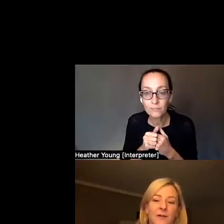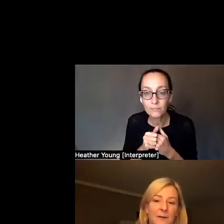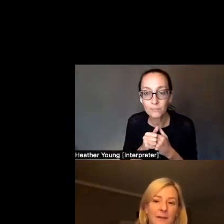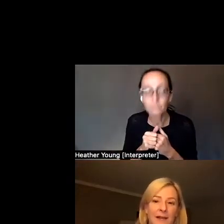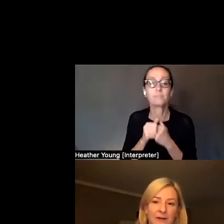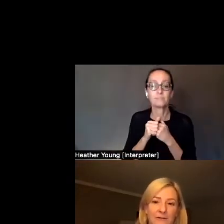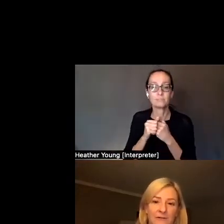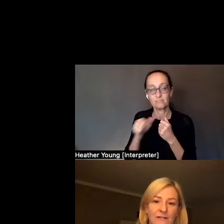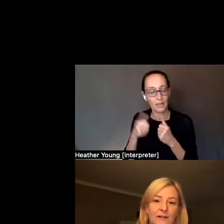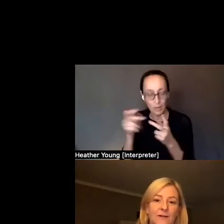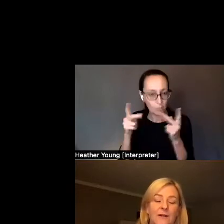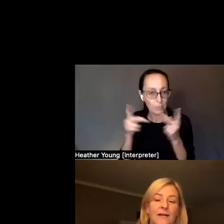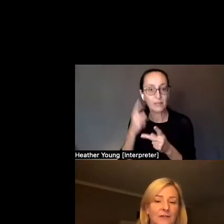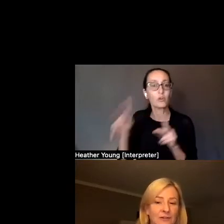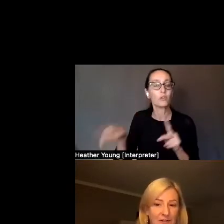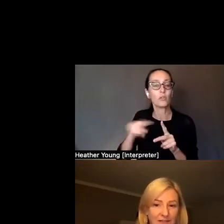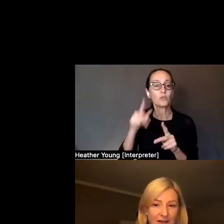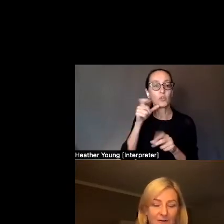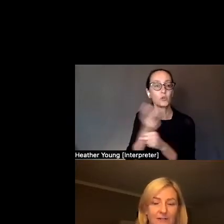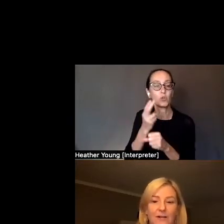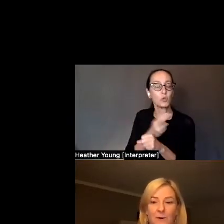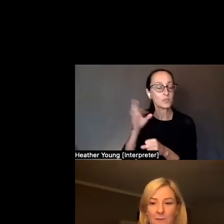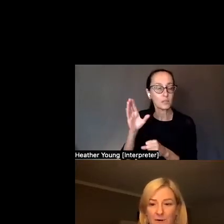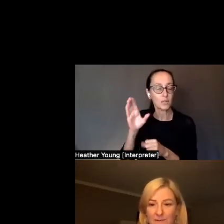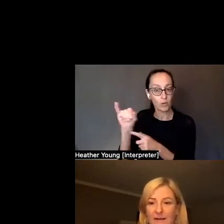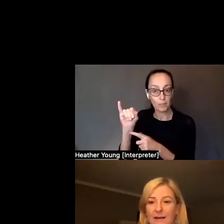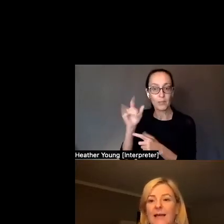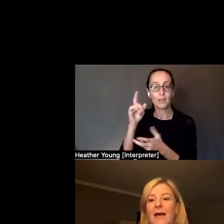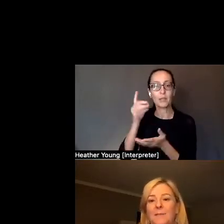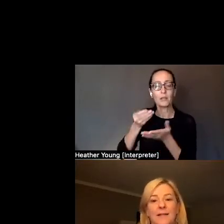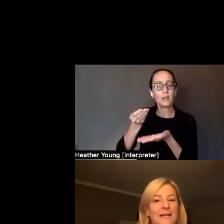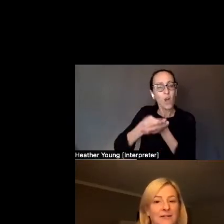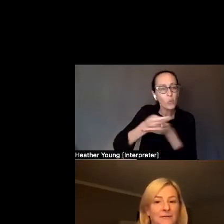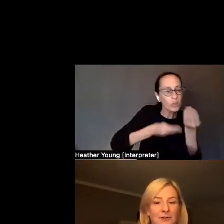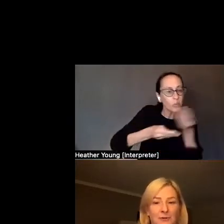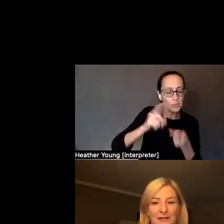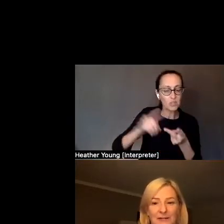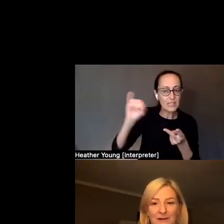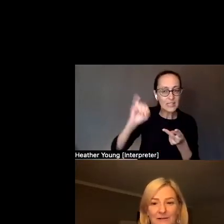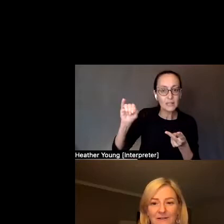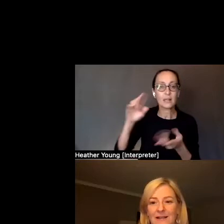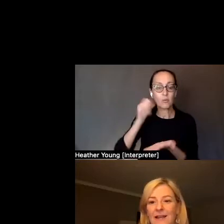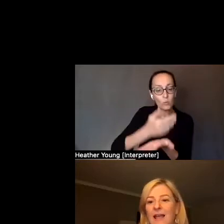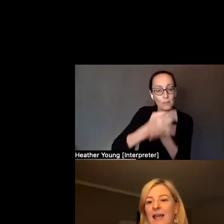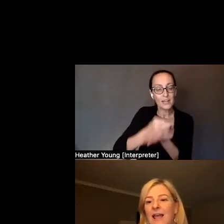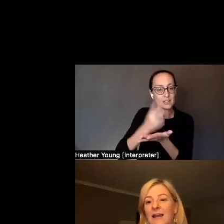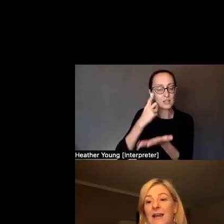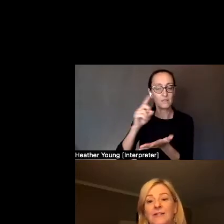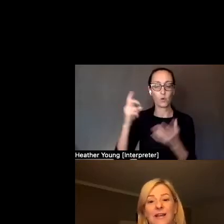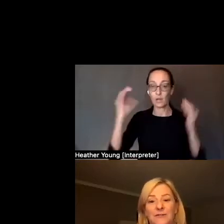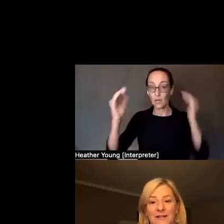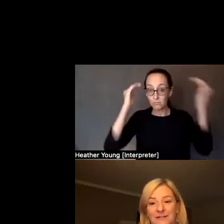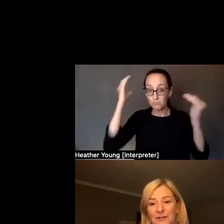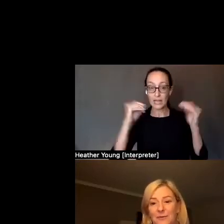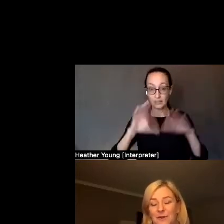of cochlear implant users, including insurance coverage and reimbursement, habilitation for children and adults, and